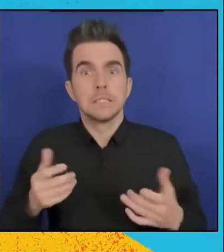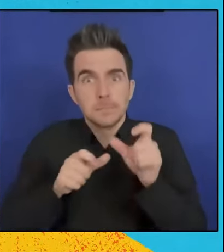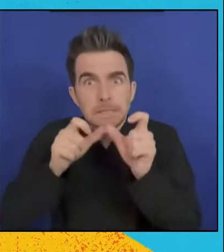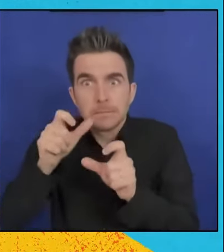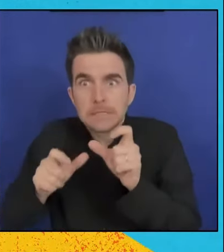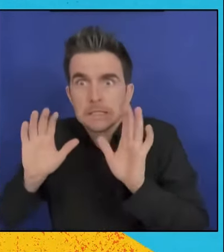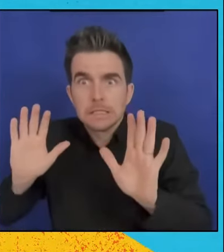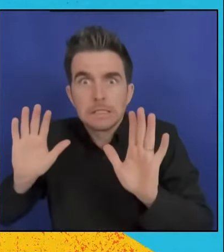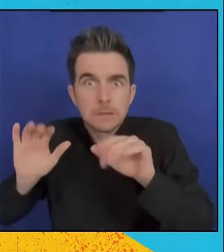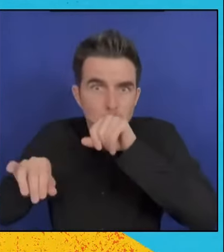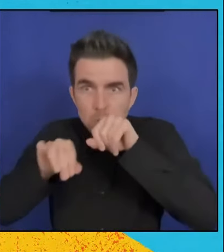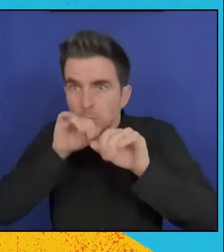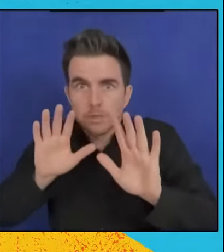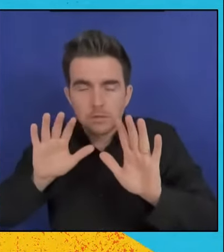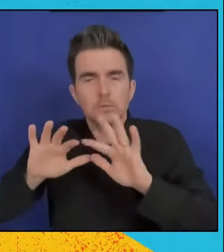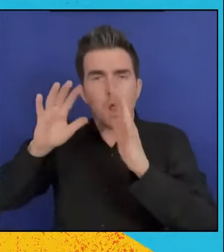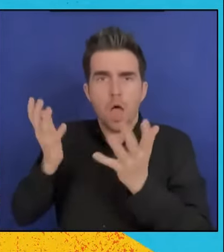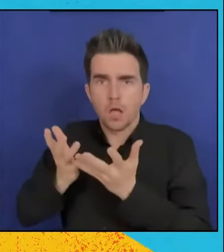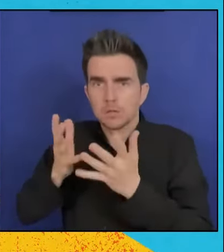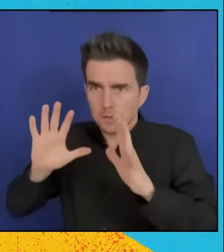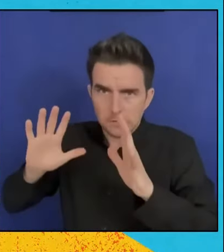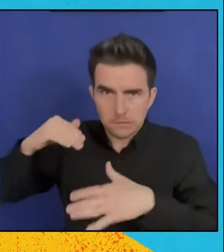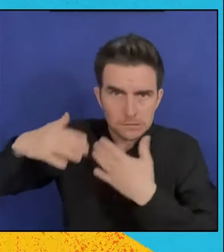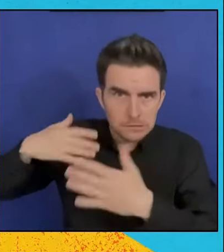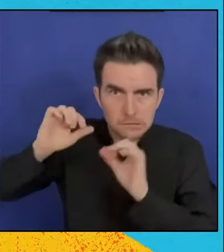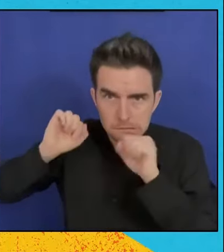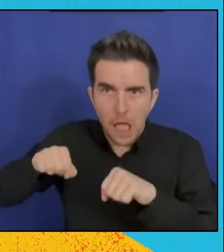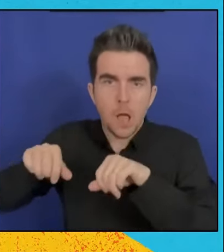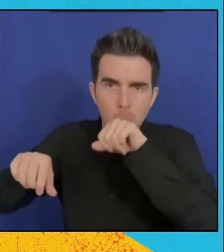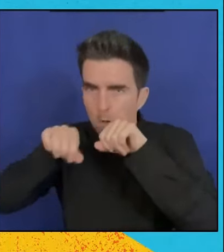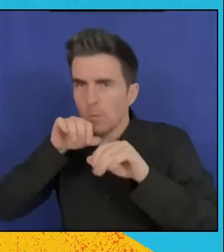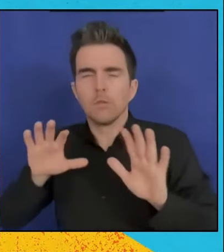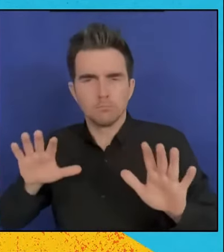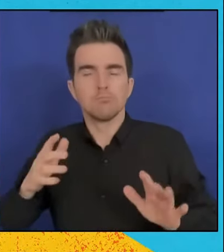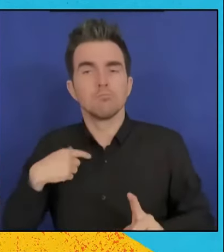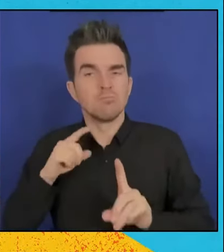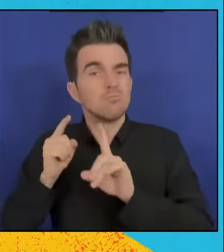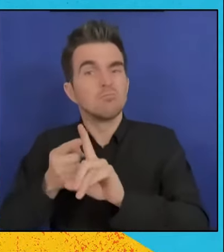the vulnerability of humanity and prompted us to